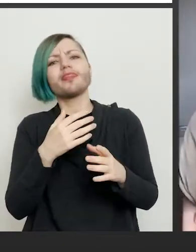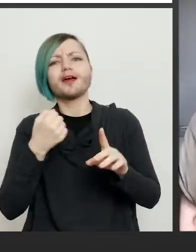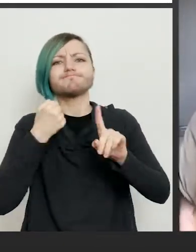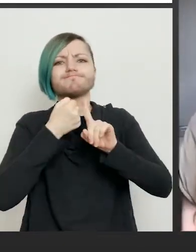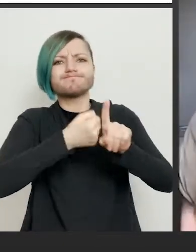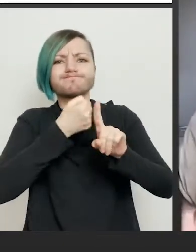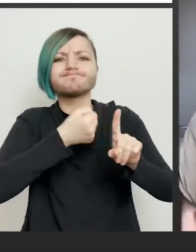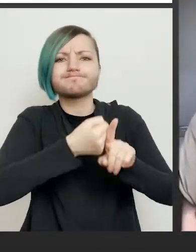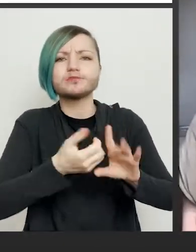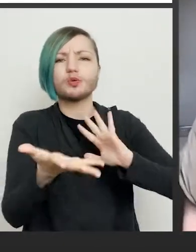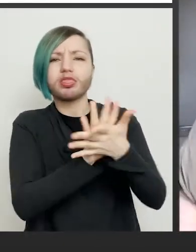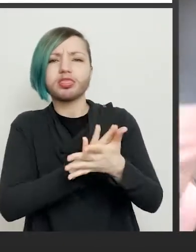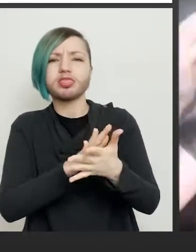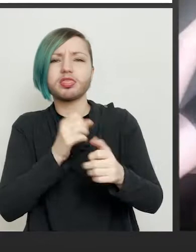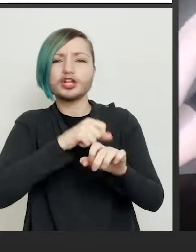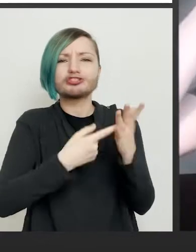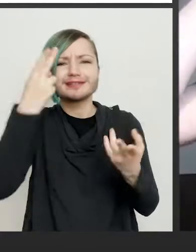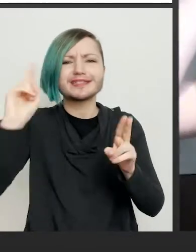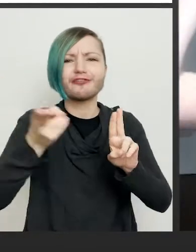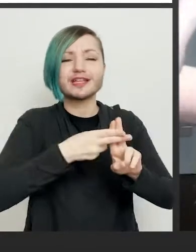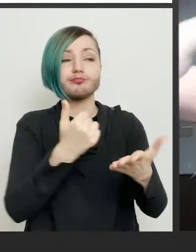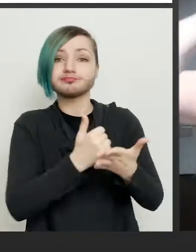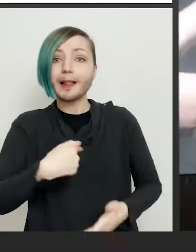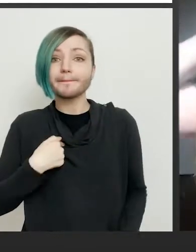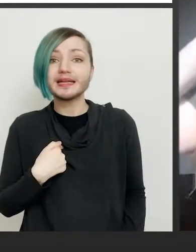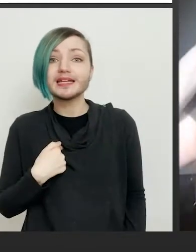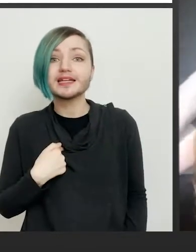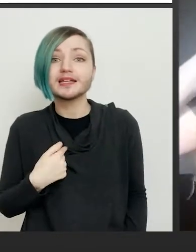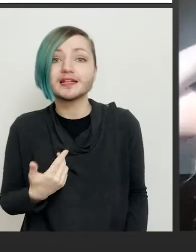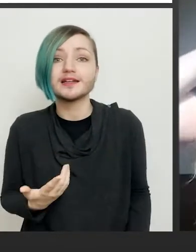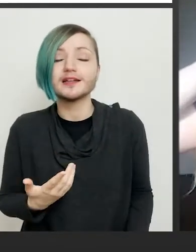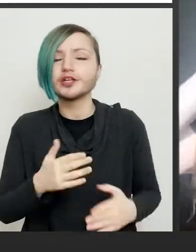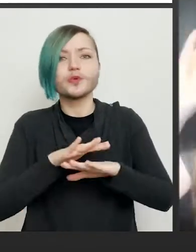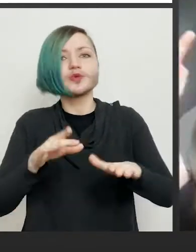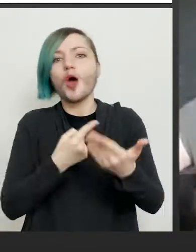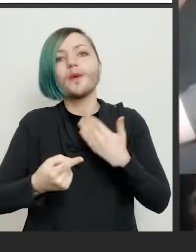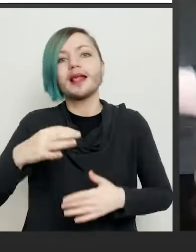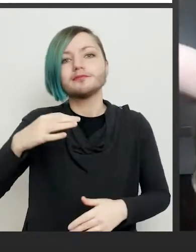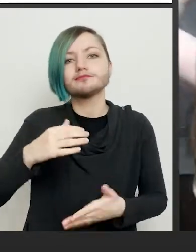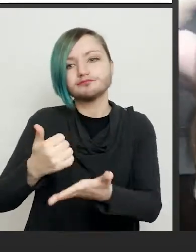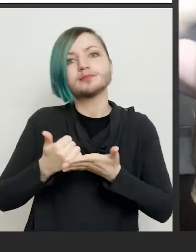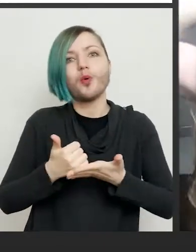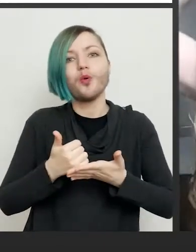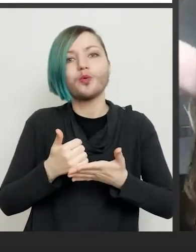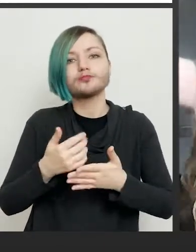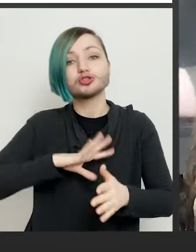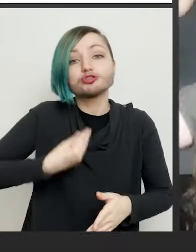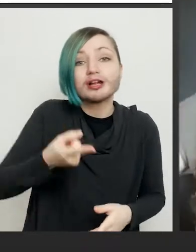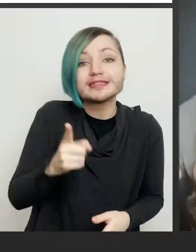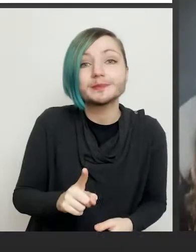those expectations as well. So it's not just, it doesn't just benefit trans people to do them and